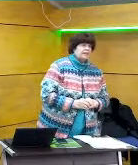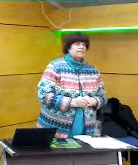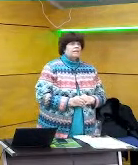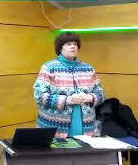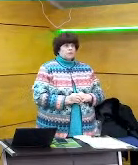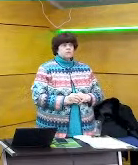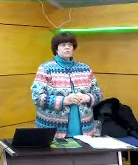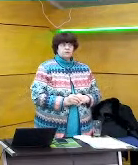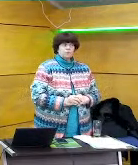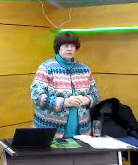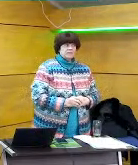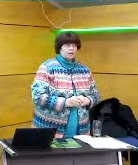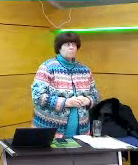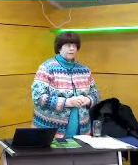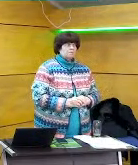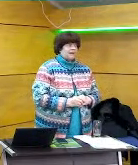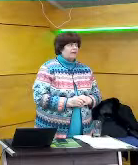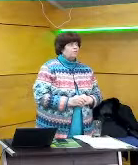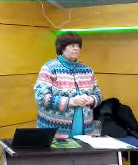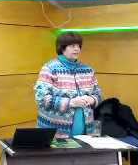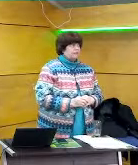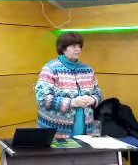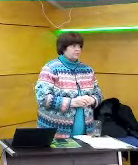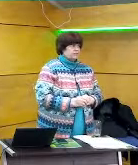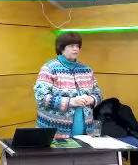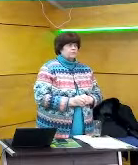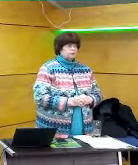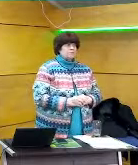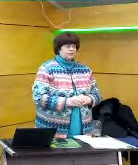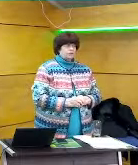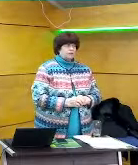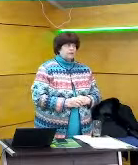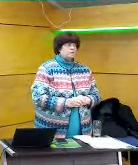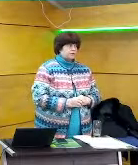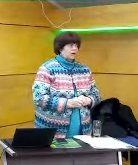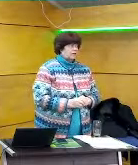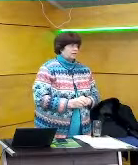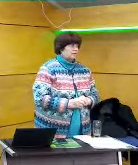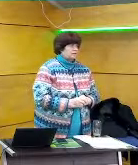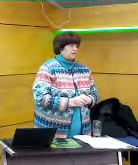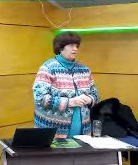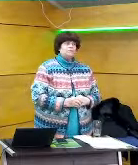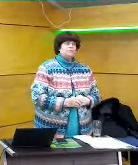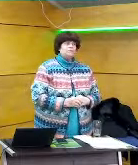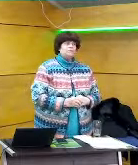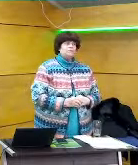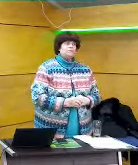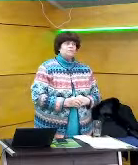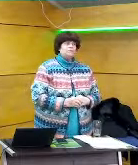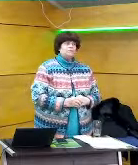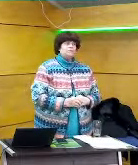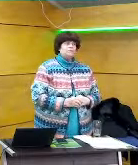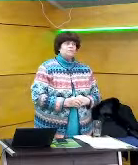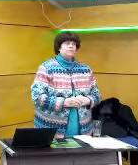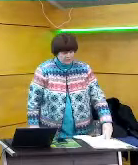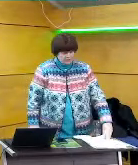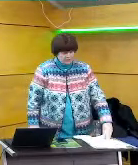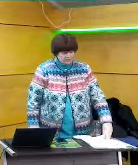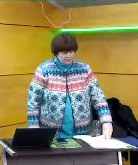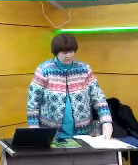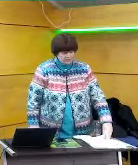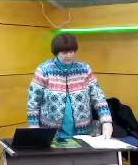out that there are certain ones that are better pattern finders in the room than you thought. You think should